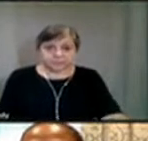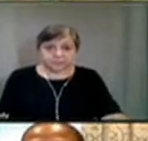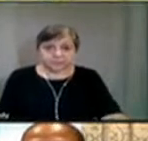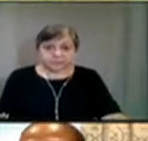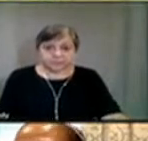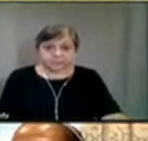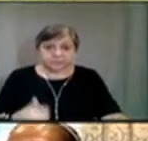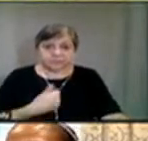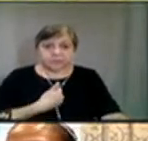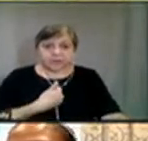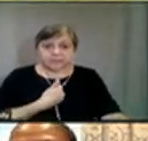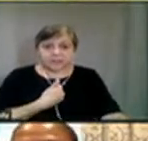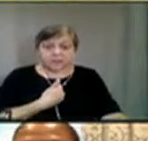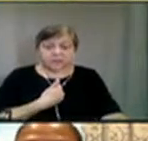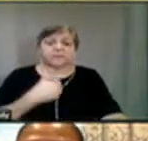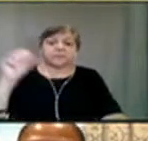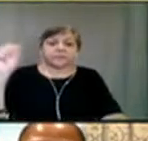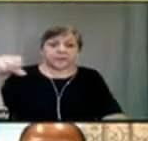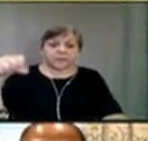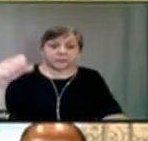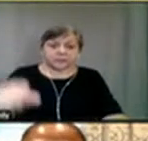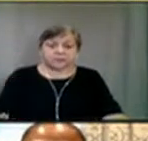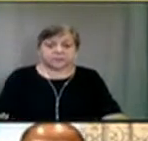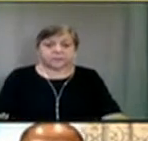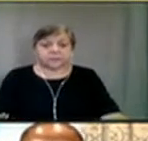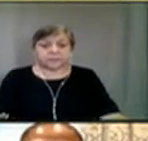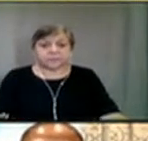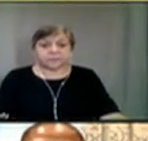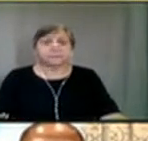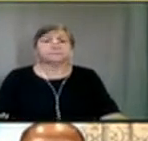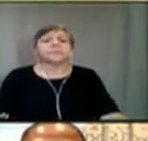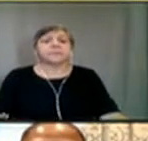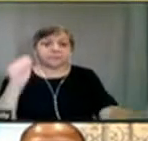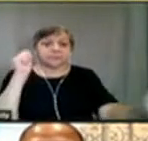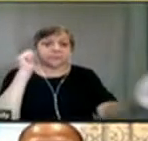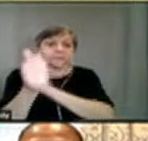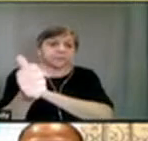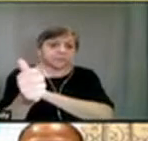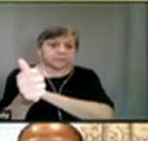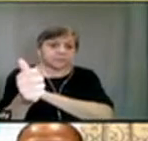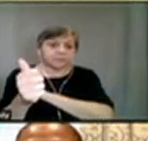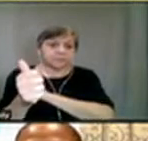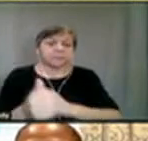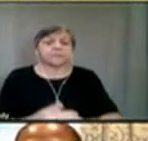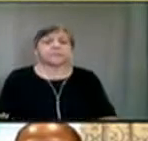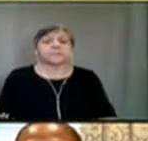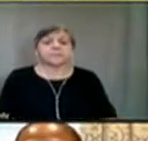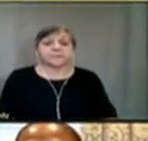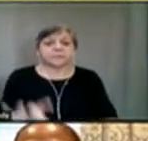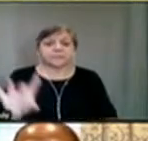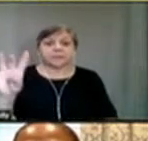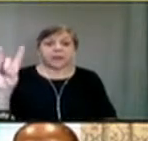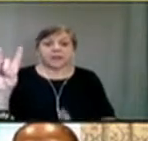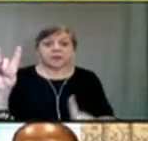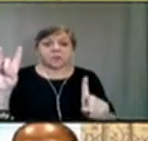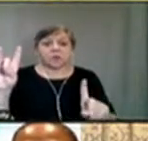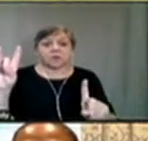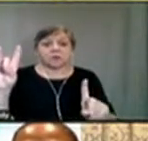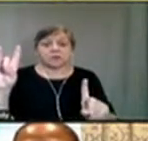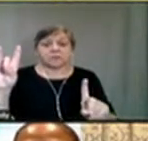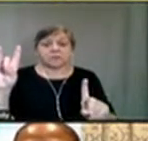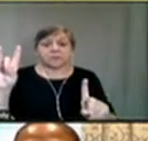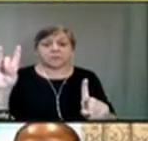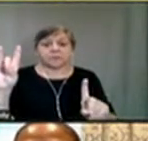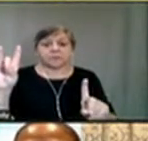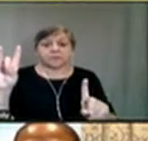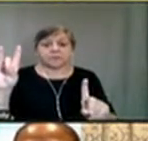And myself, yes. Okay, that carries 8-1.